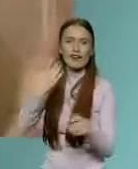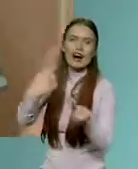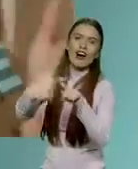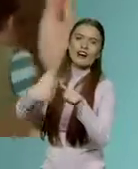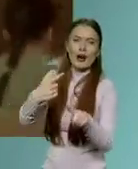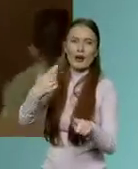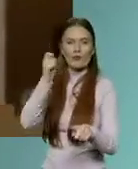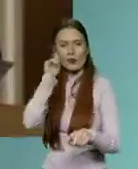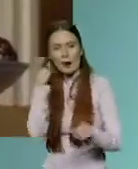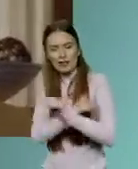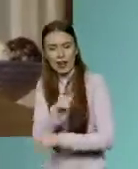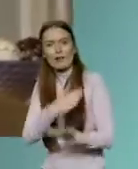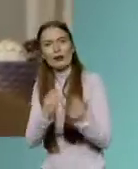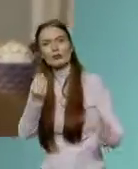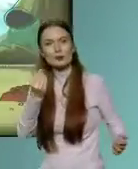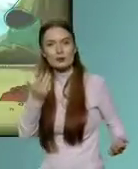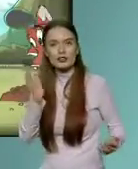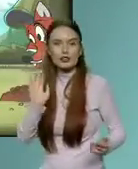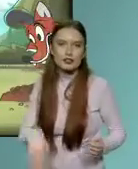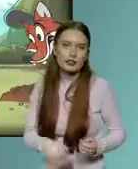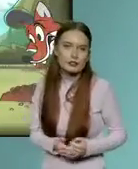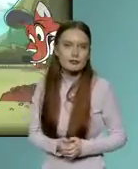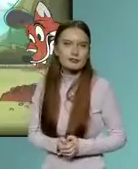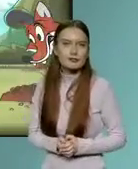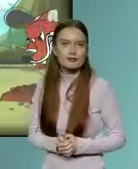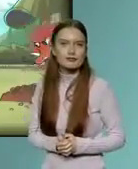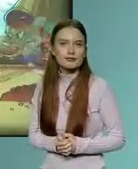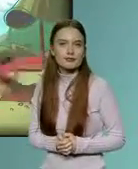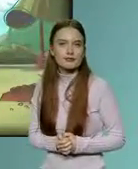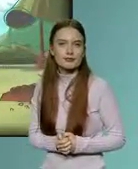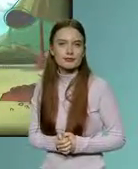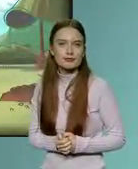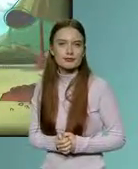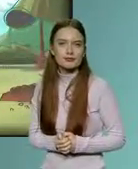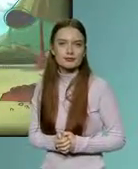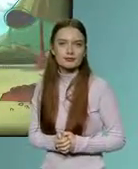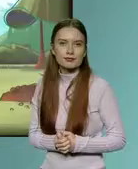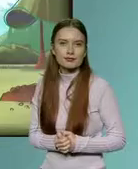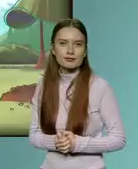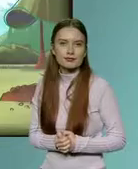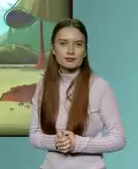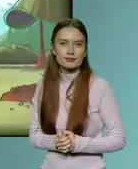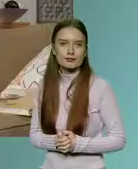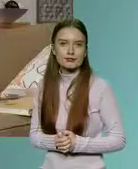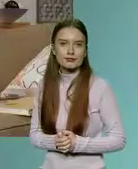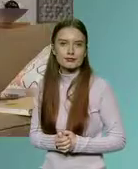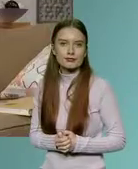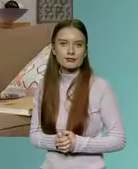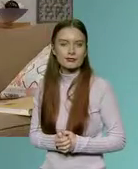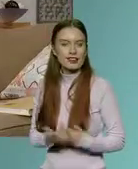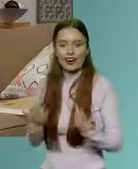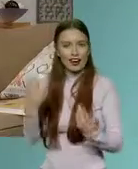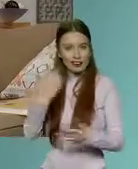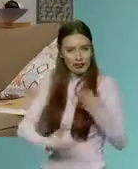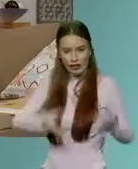gonna miss the... Dana carries a blanket out. In the cartoon, the fox falls down his own trap. He never